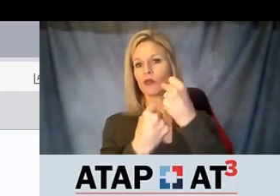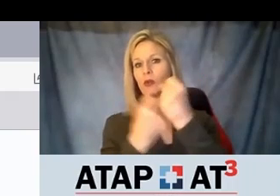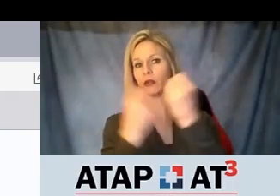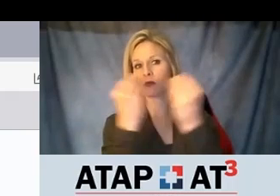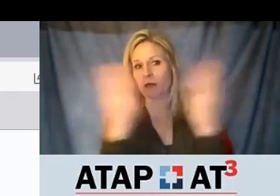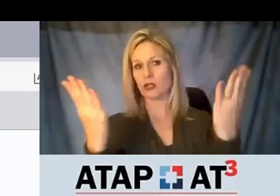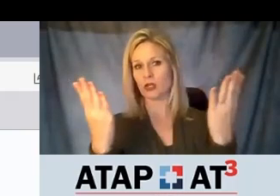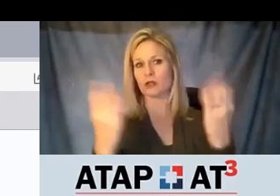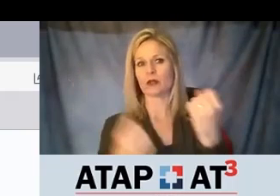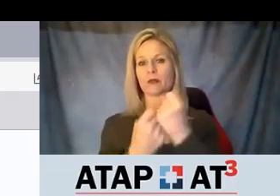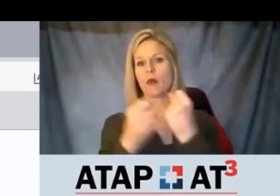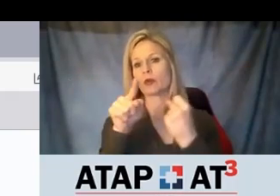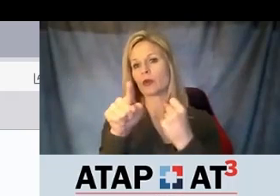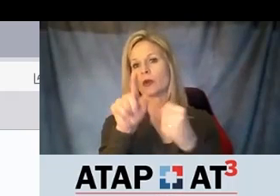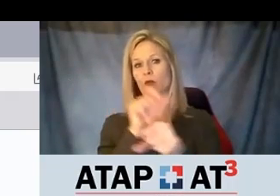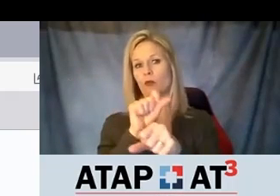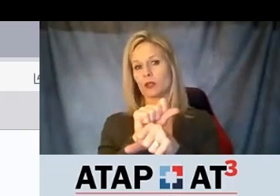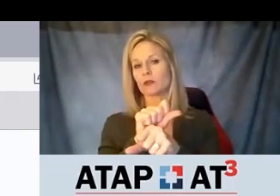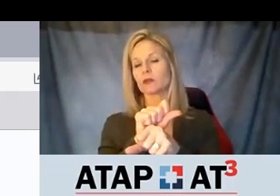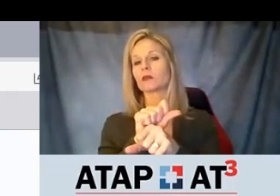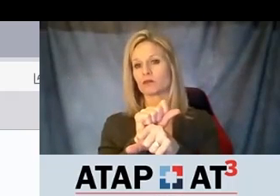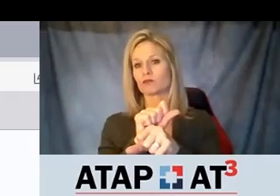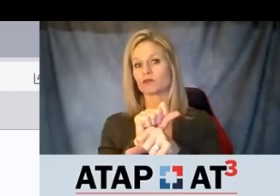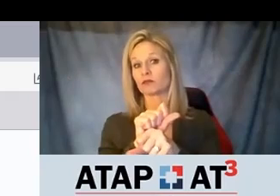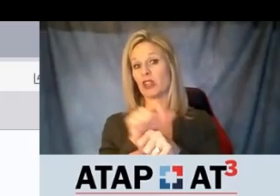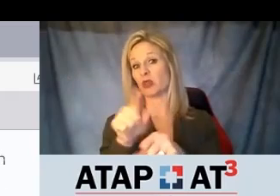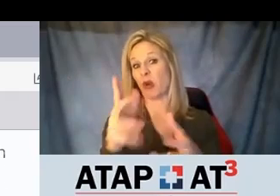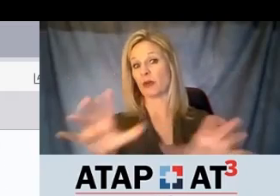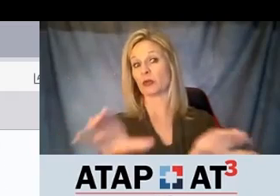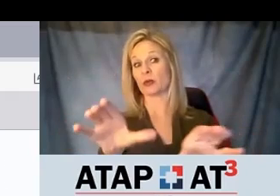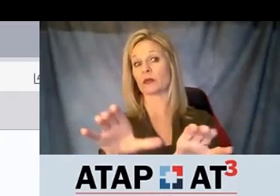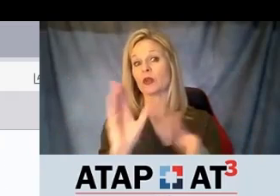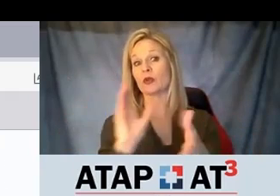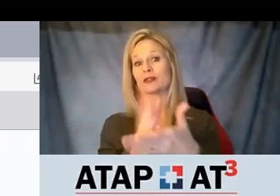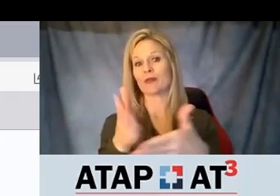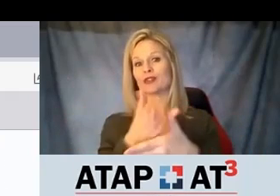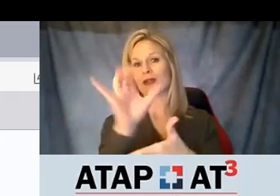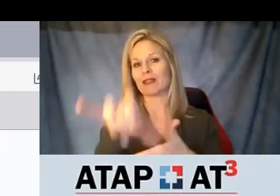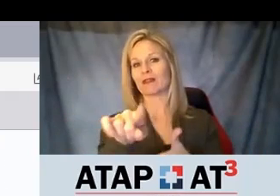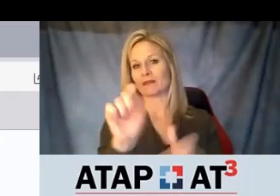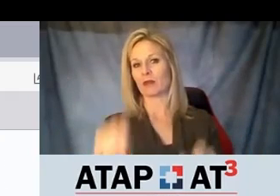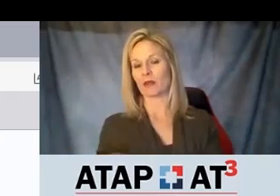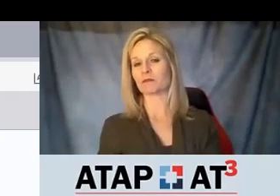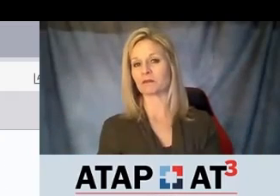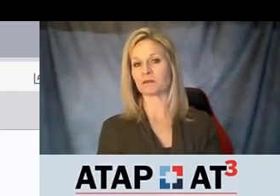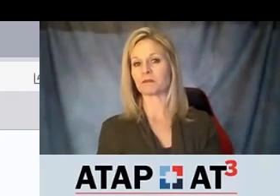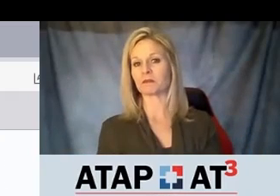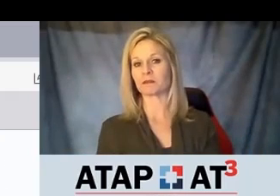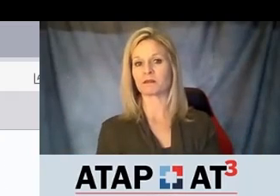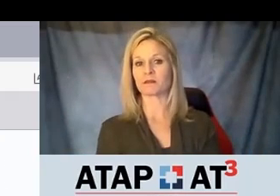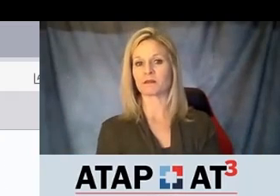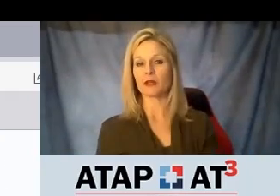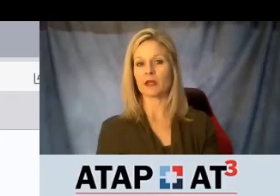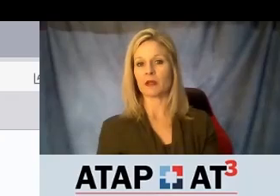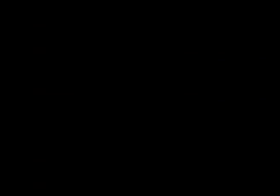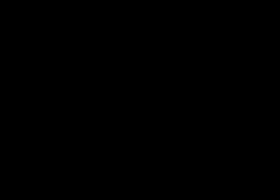to support you in the work that you do. You can stop sharing this website now, Donald, and go